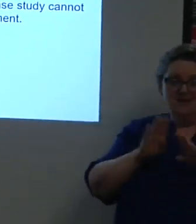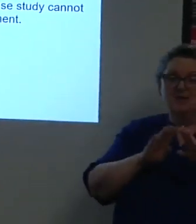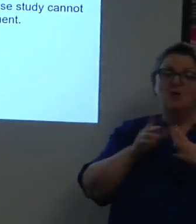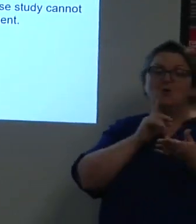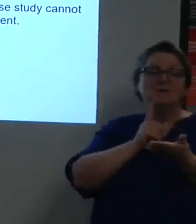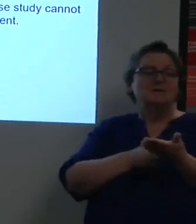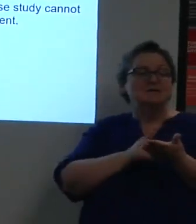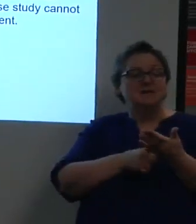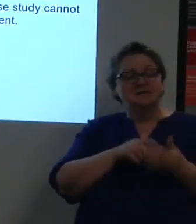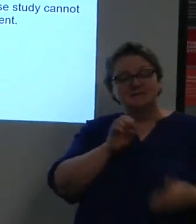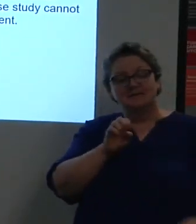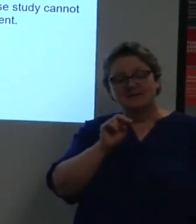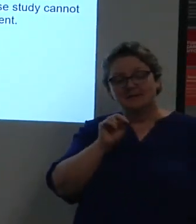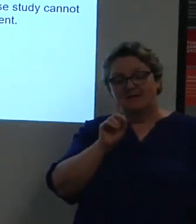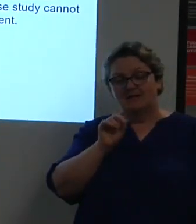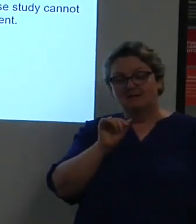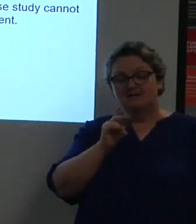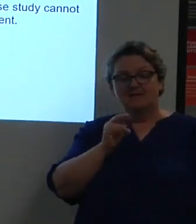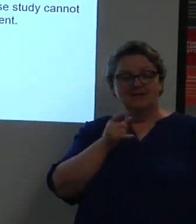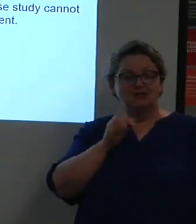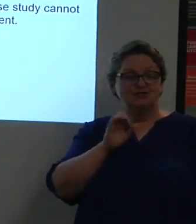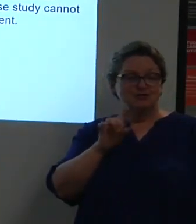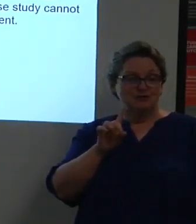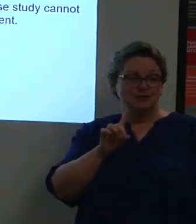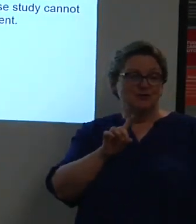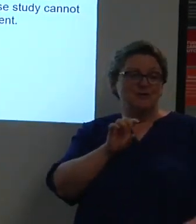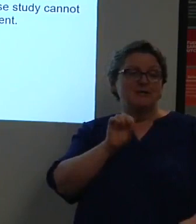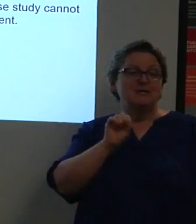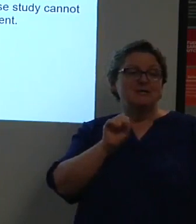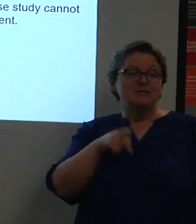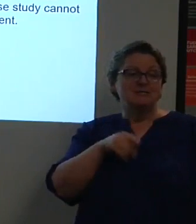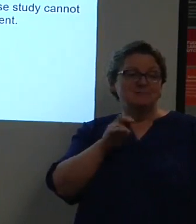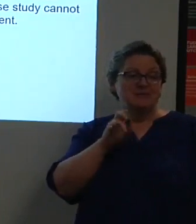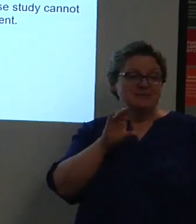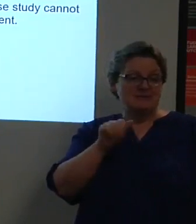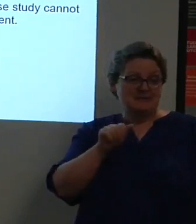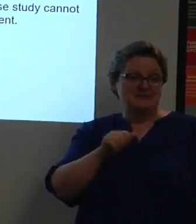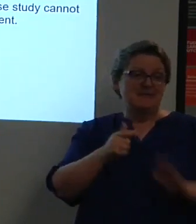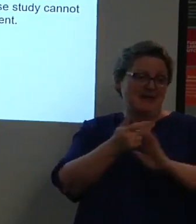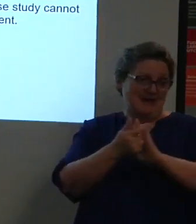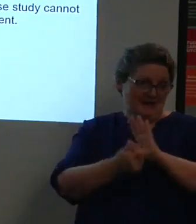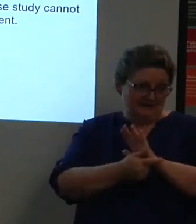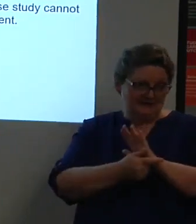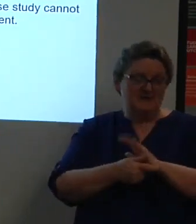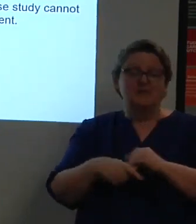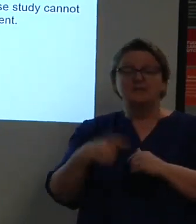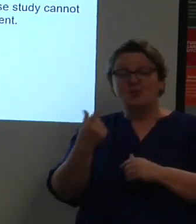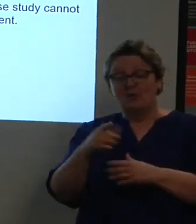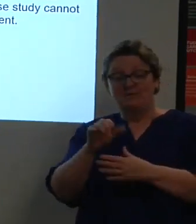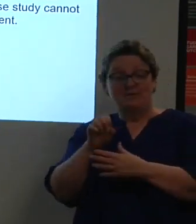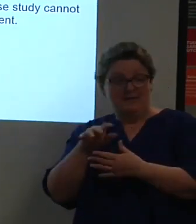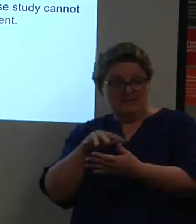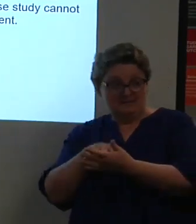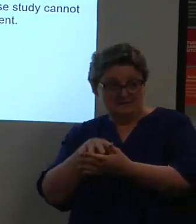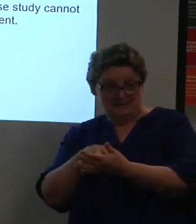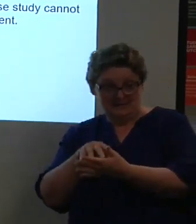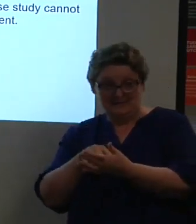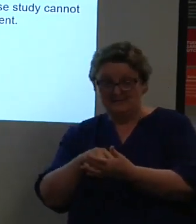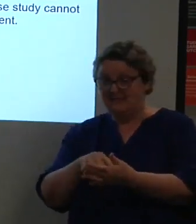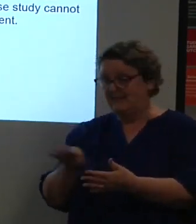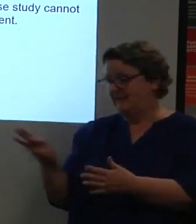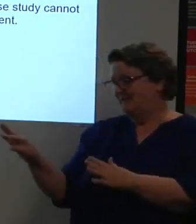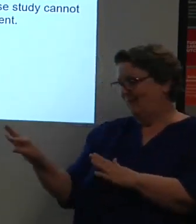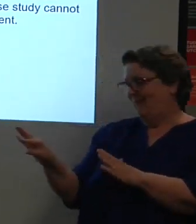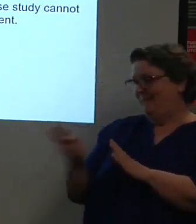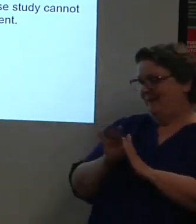and talking about endangered species management. So one of the case studies that we do in class is taking a profile of one